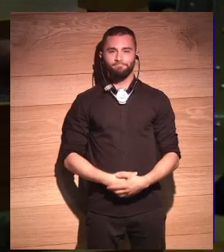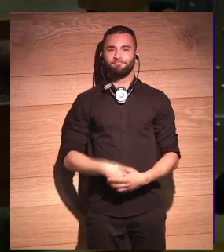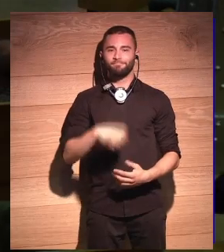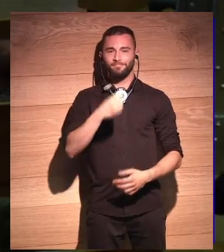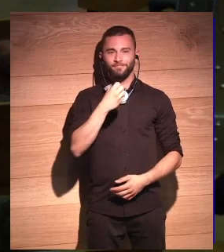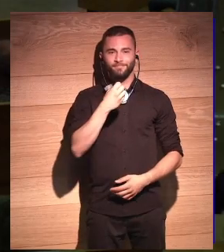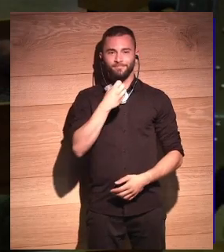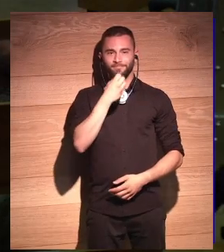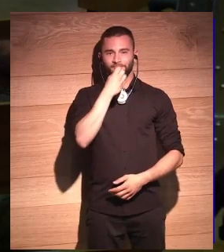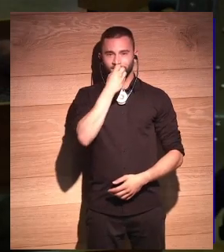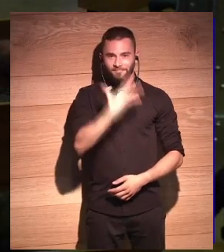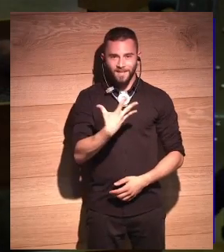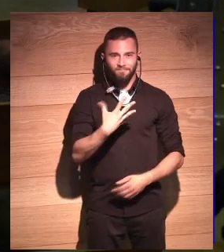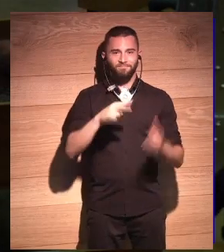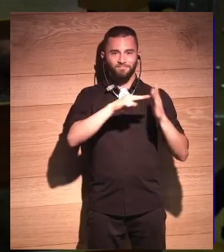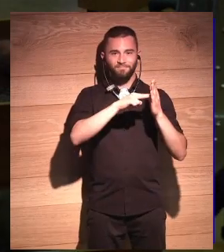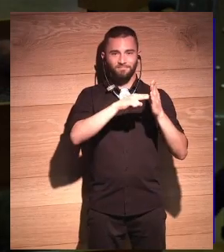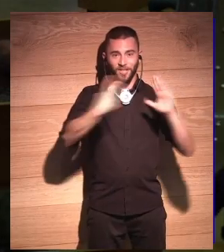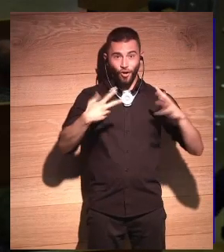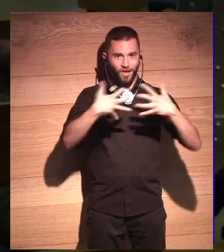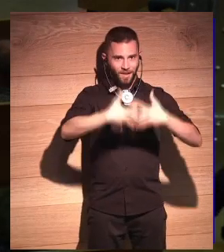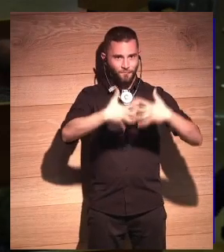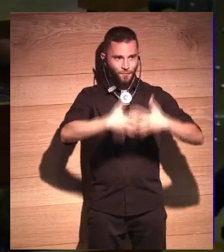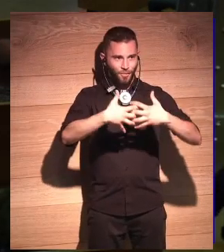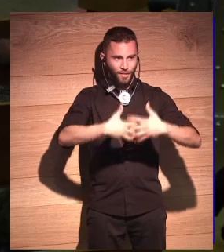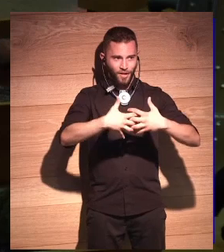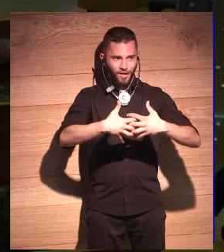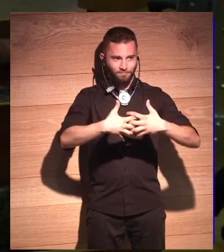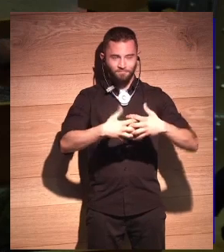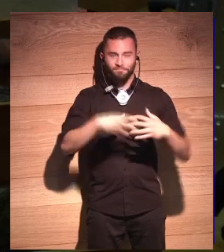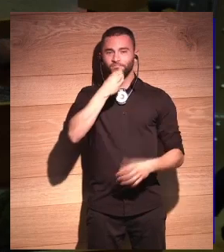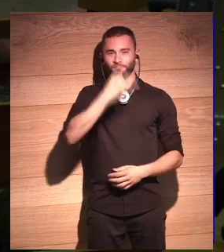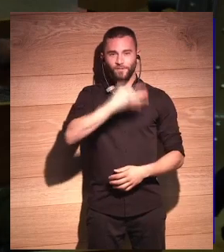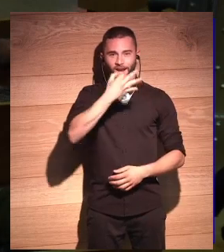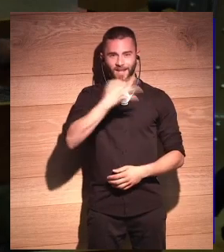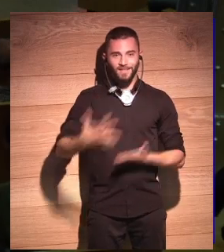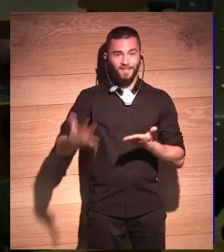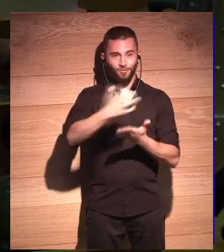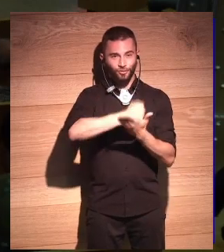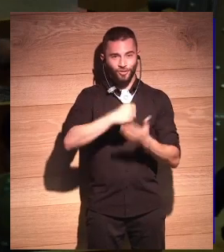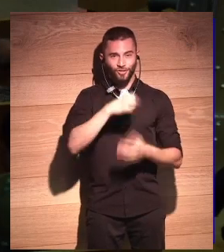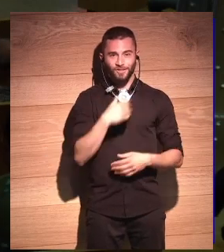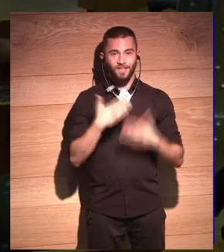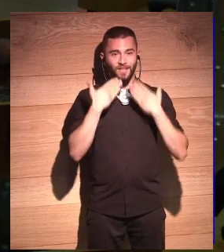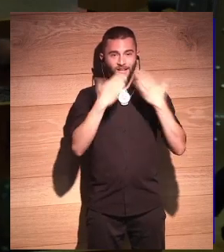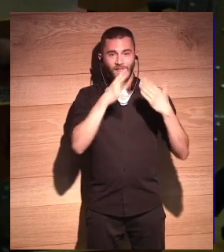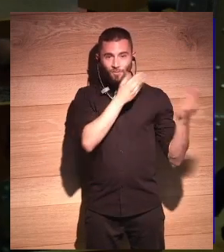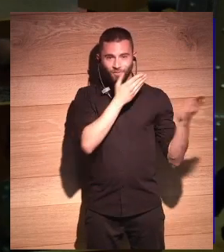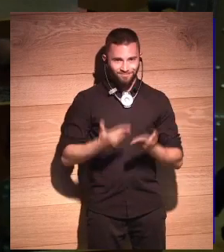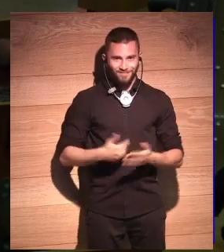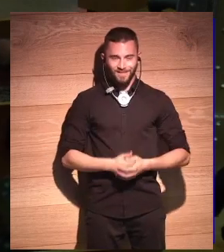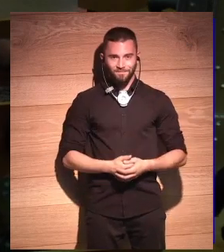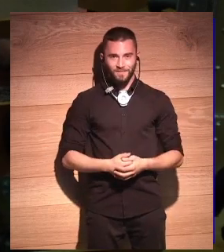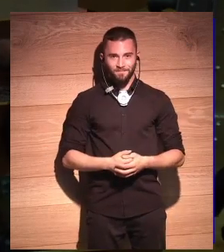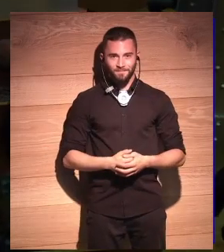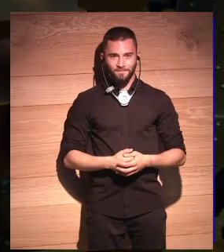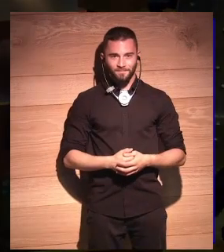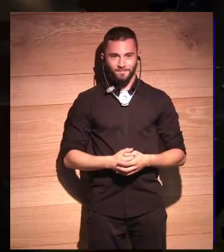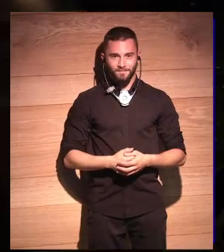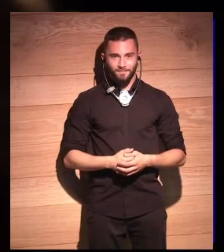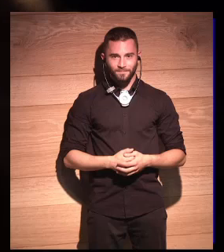Yes, technology works. So, good evening, everyone. Thank you for having me. This is my second time in